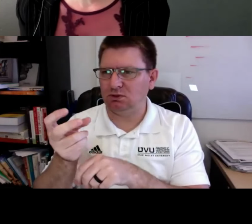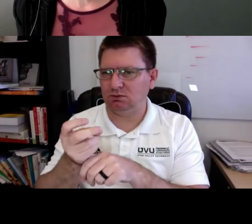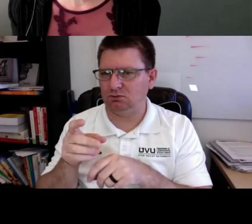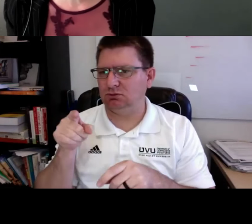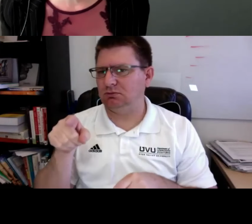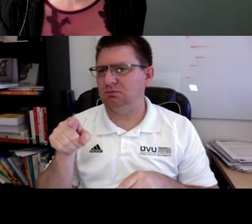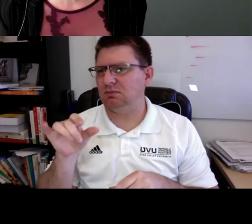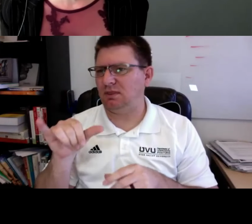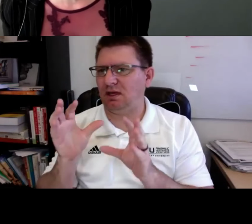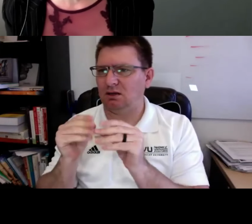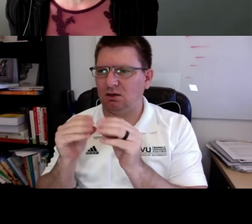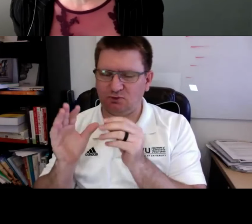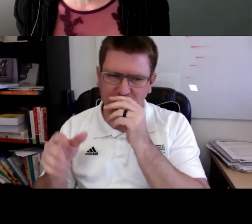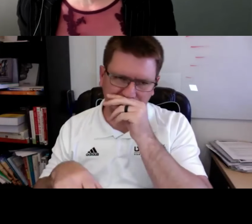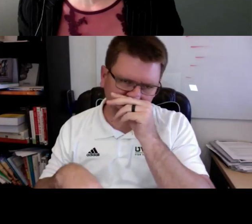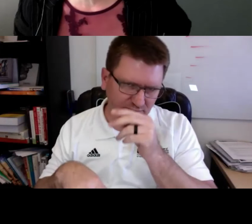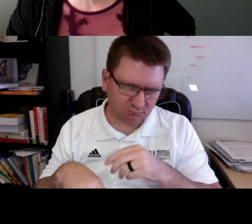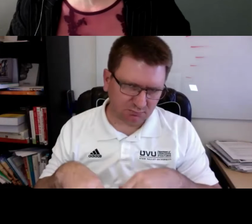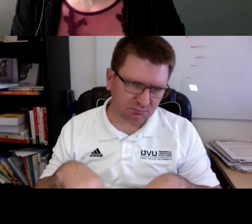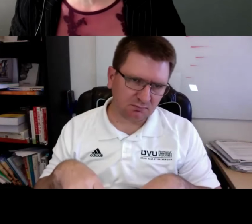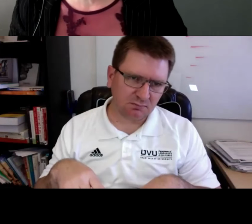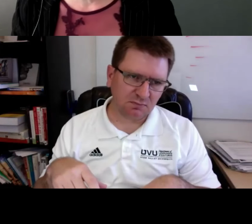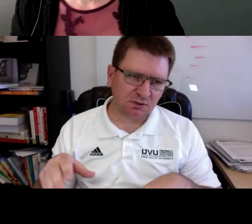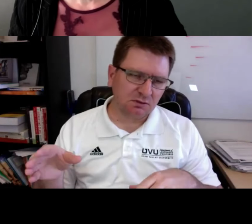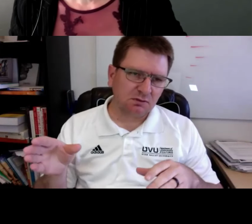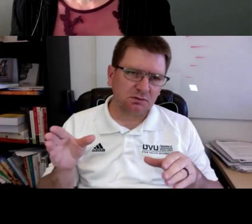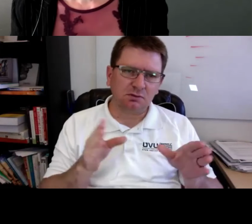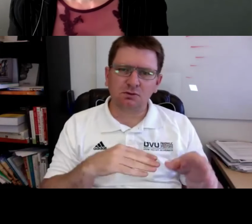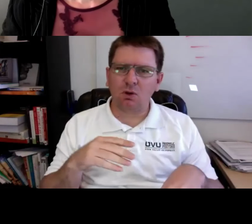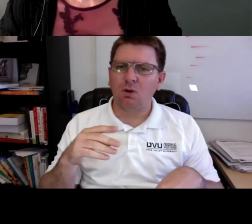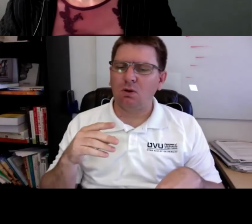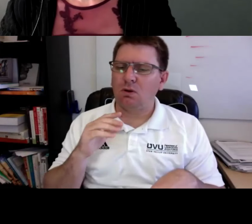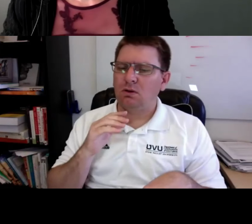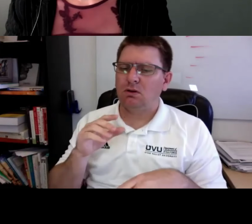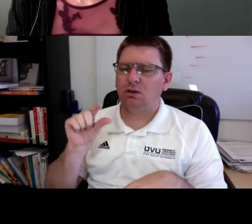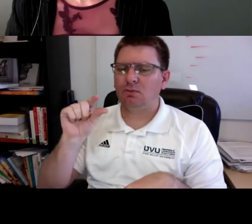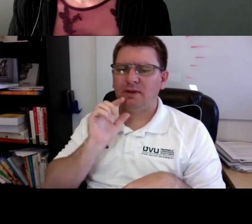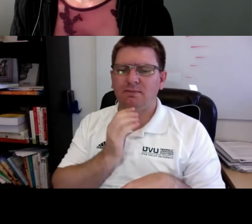for that. And that international conference is every 2 years.